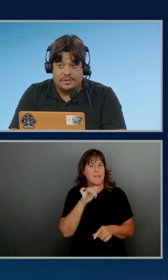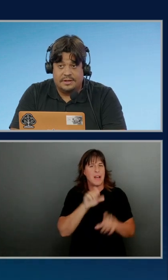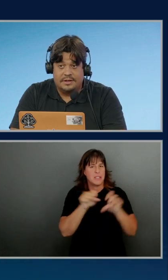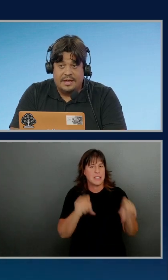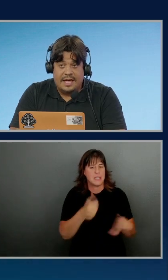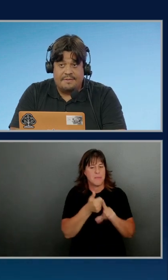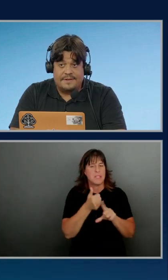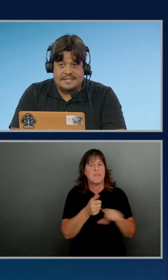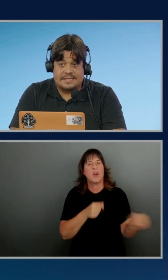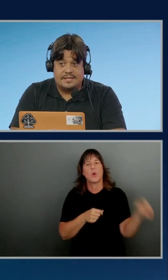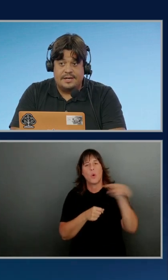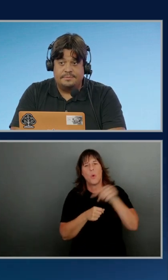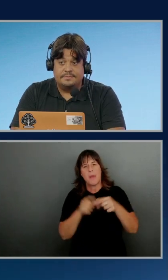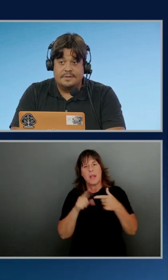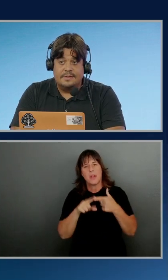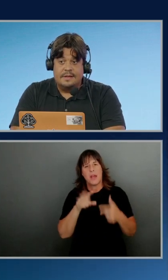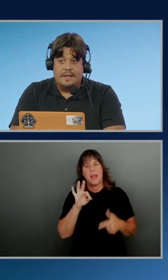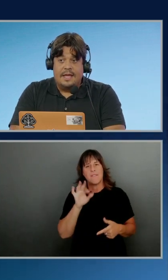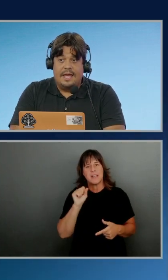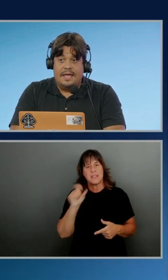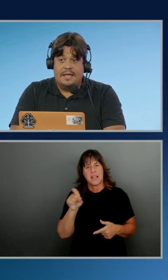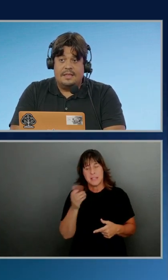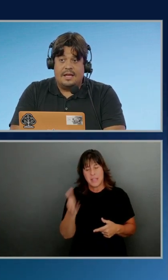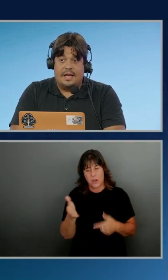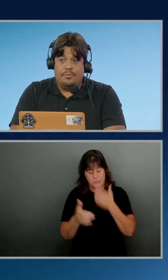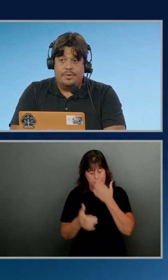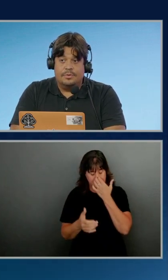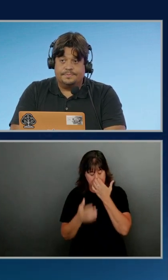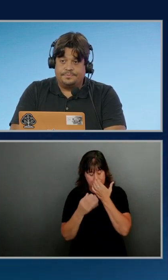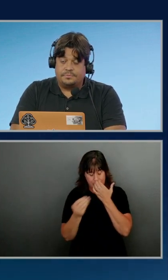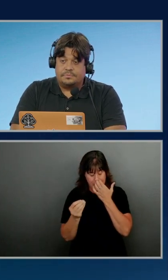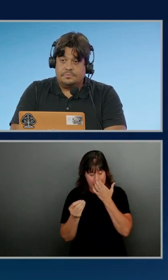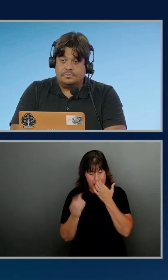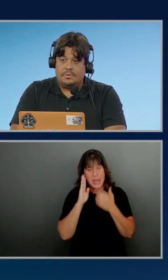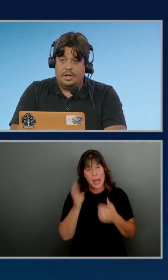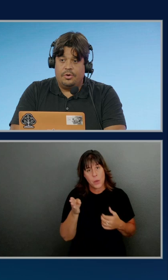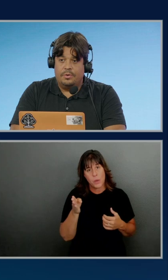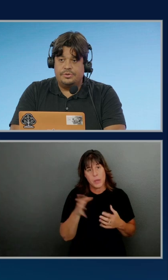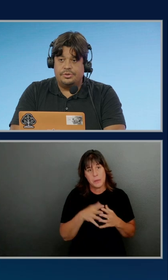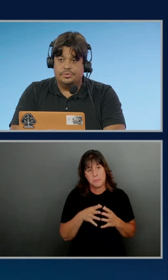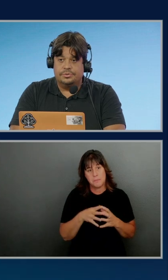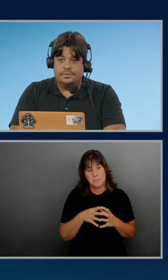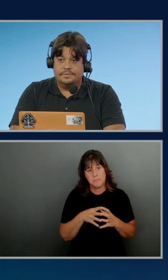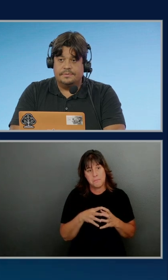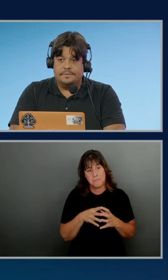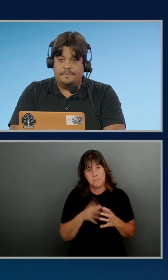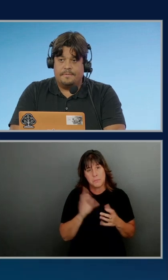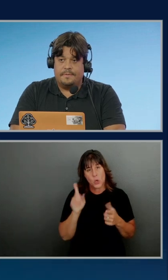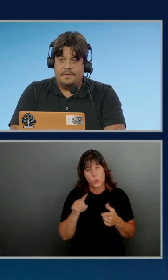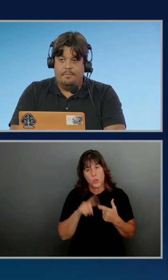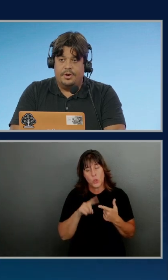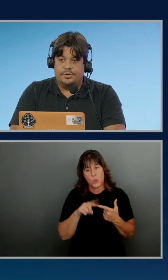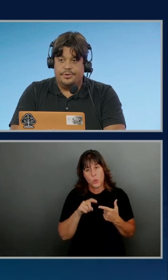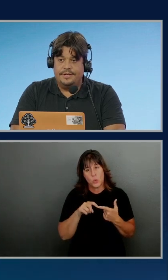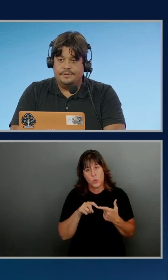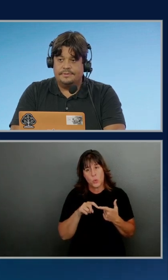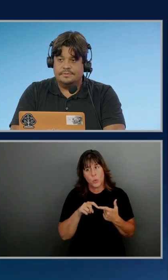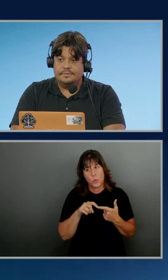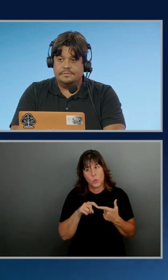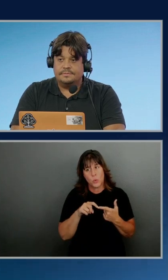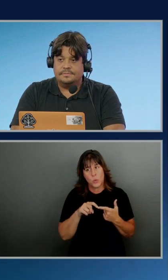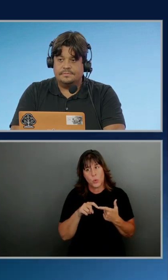back to the FSX here, and I will go to